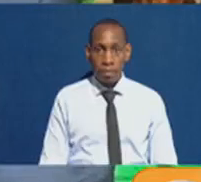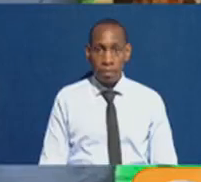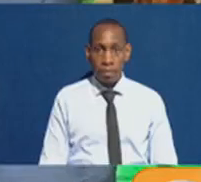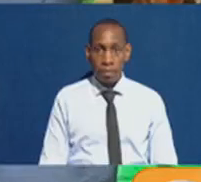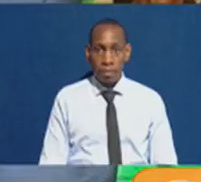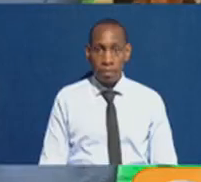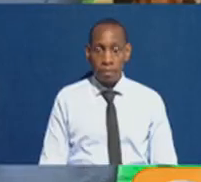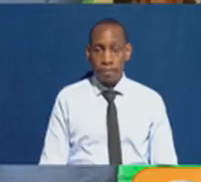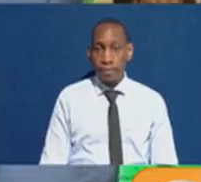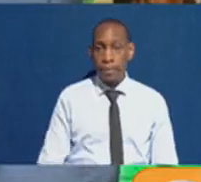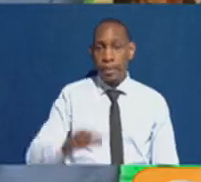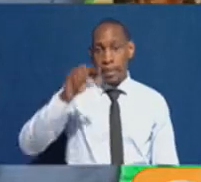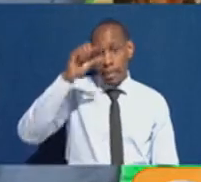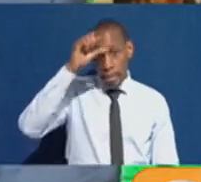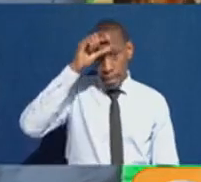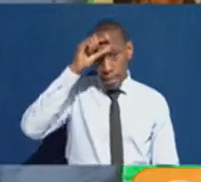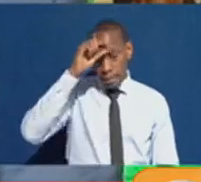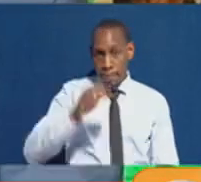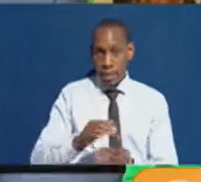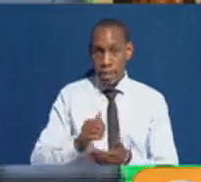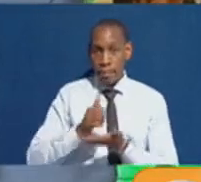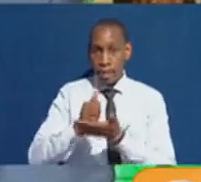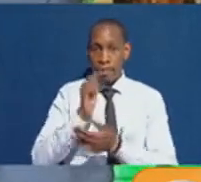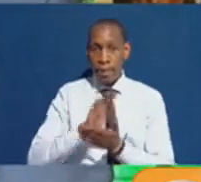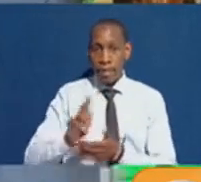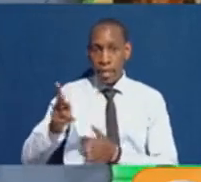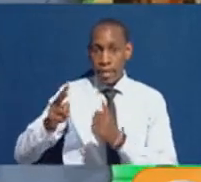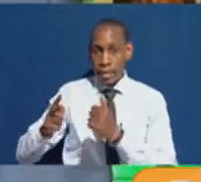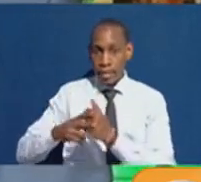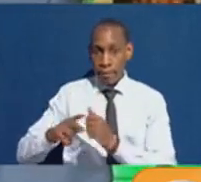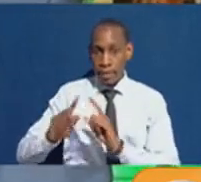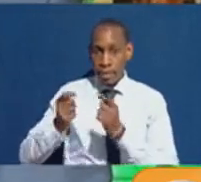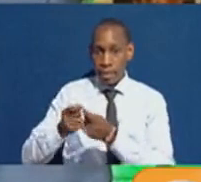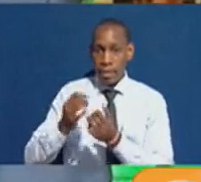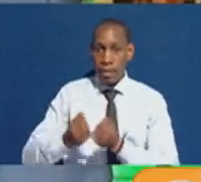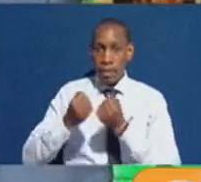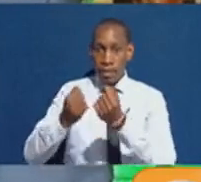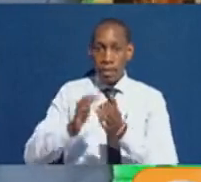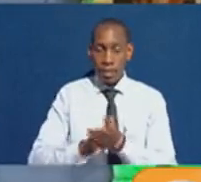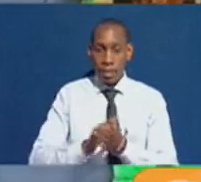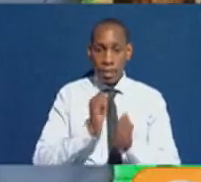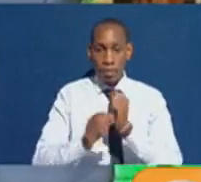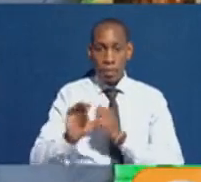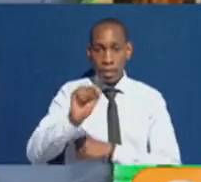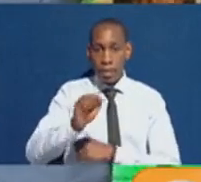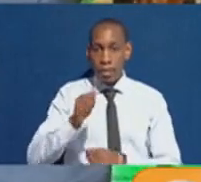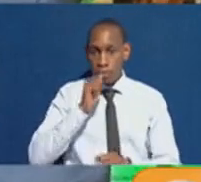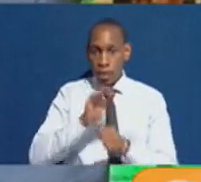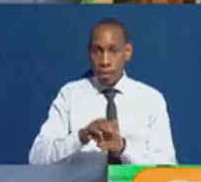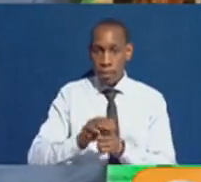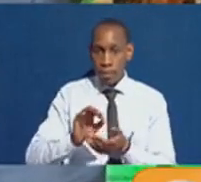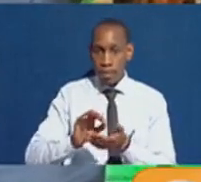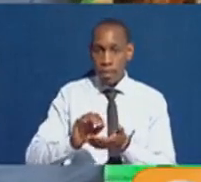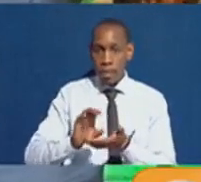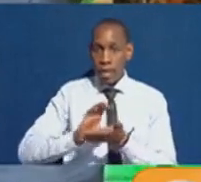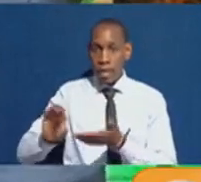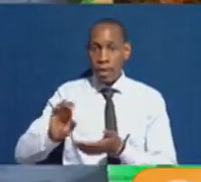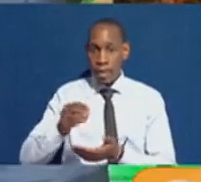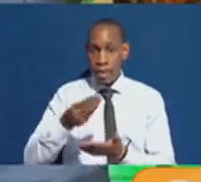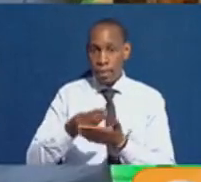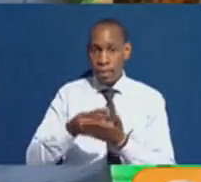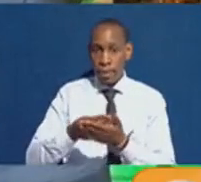The government has come to the rescue of the Kenya Sevens team Shujaa, with sports CS Ababu Namwamba promising to settle allowances for the Dubai and Cape